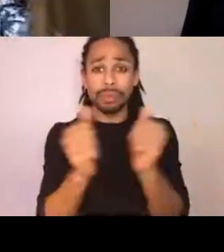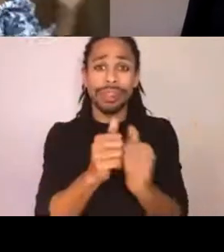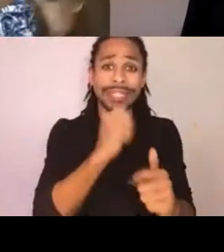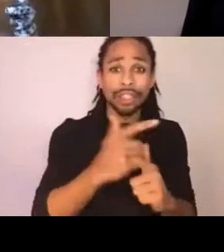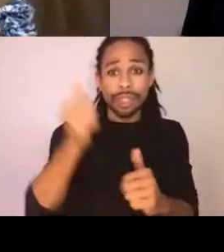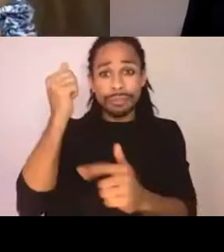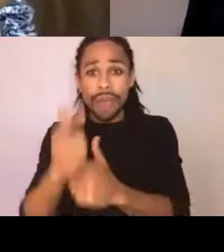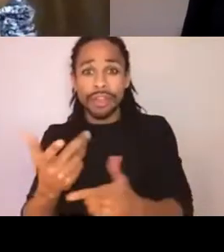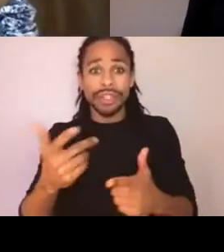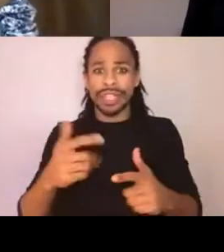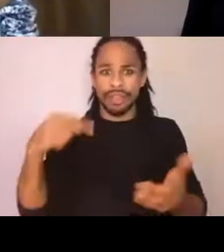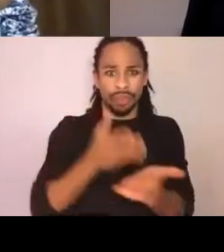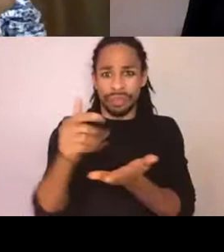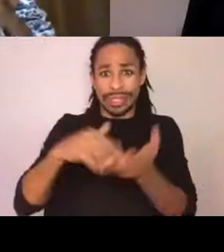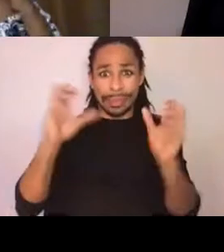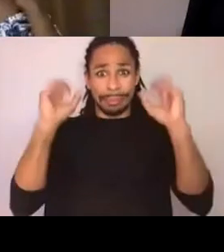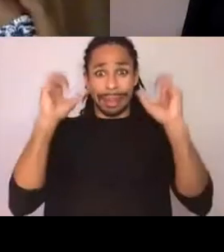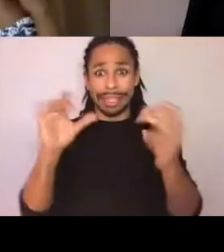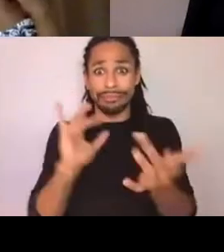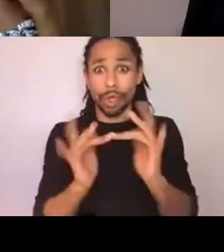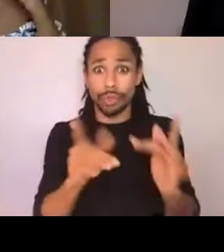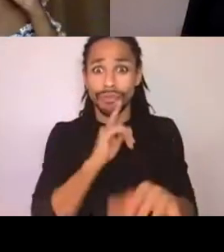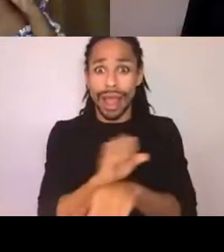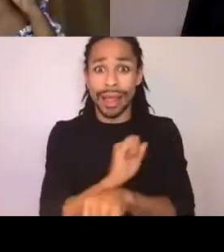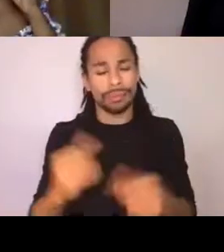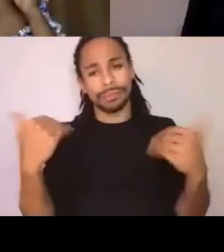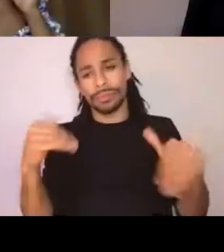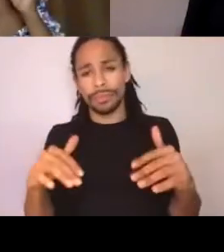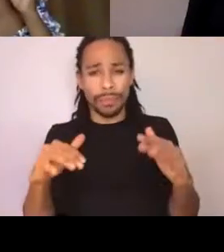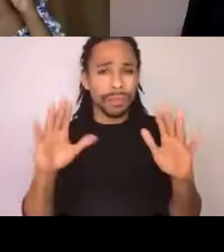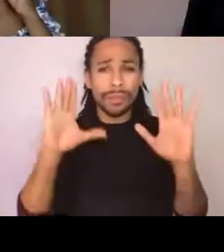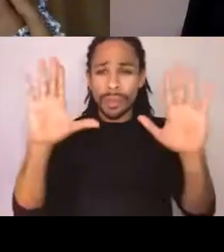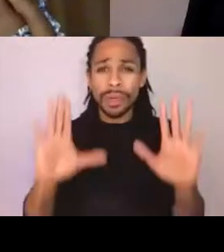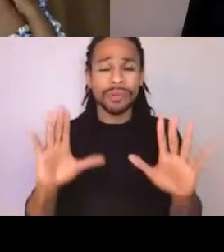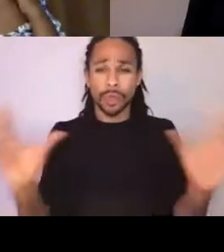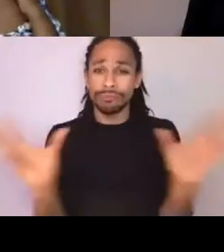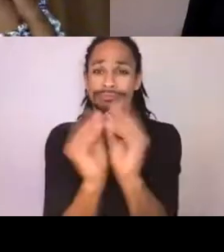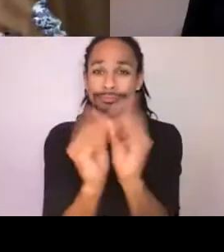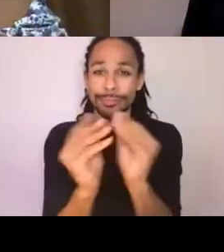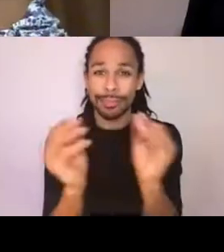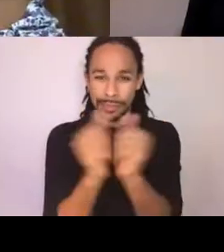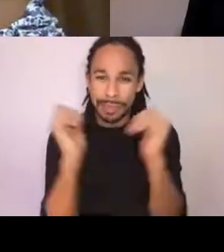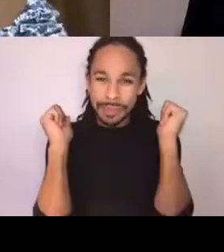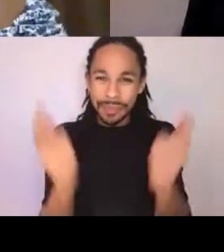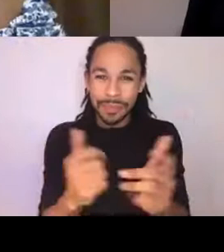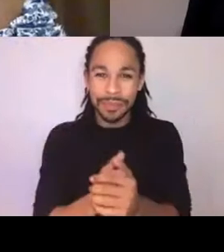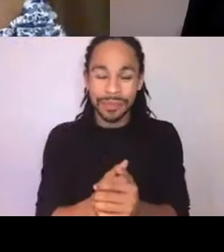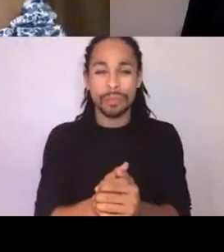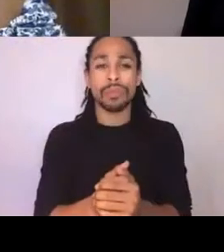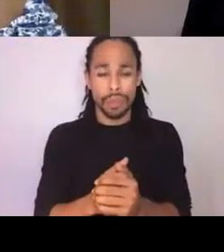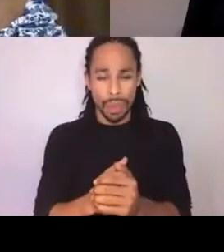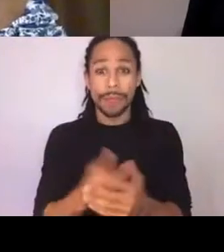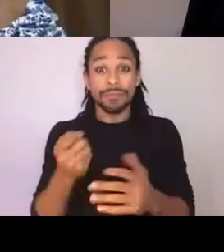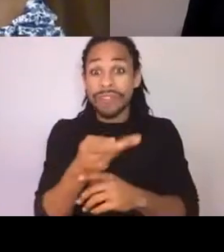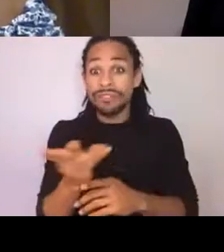So lovely to convene with everyone tonight. Thank you for having me. A couple of things. I